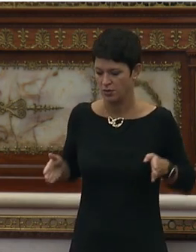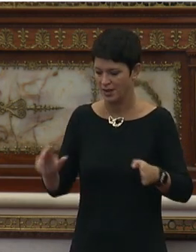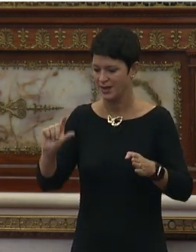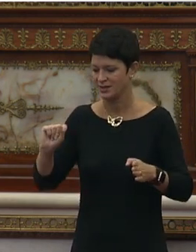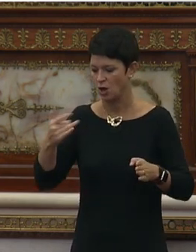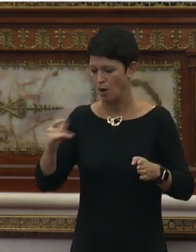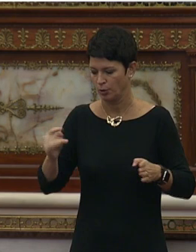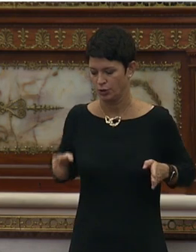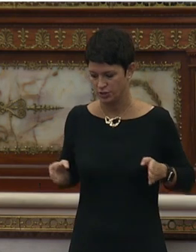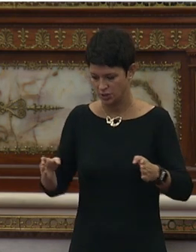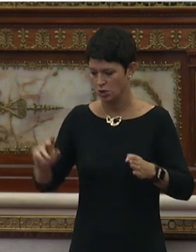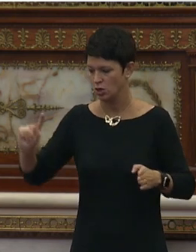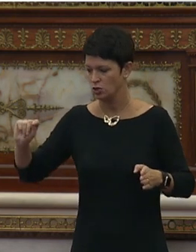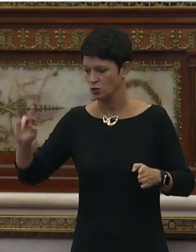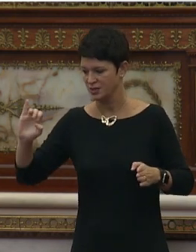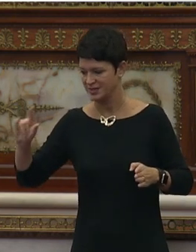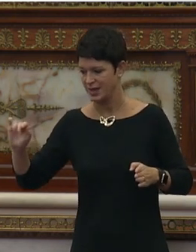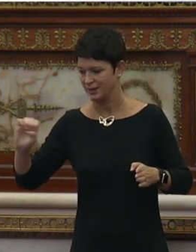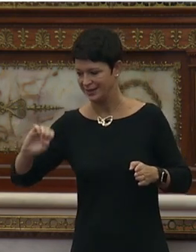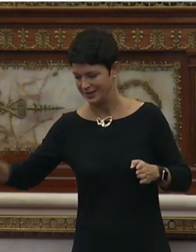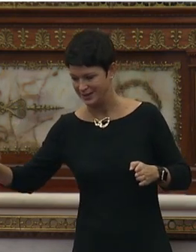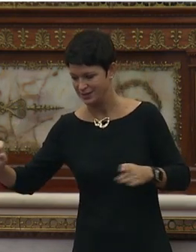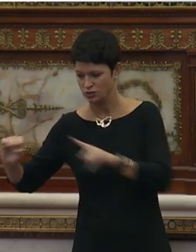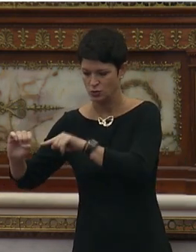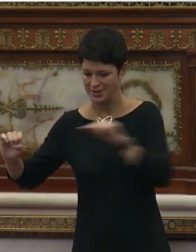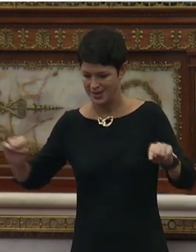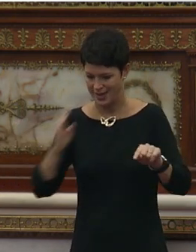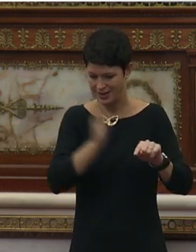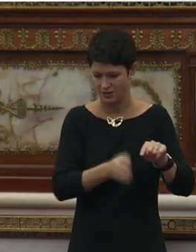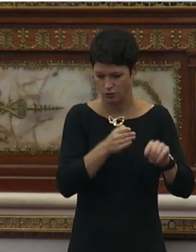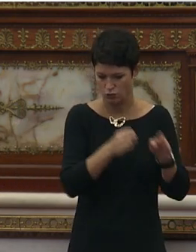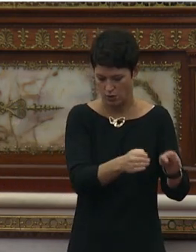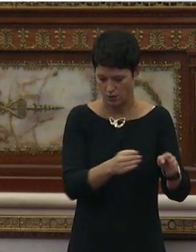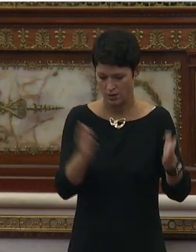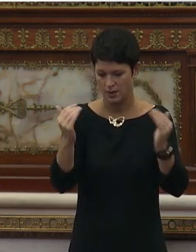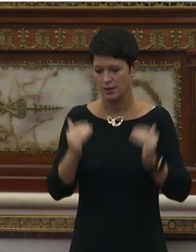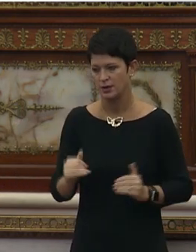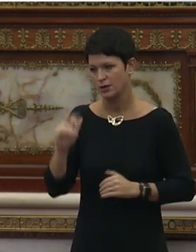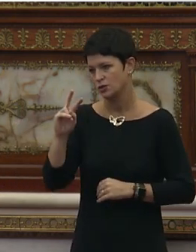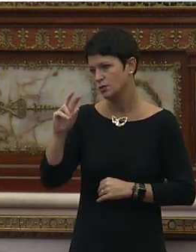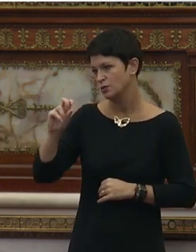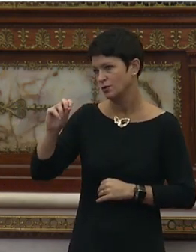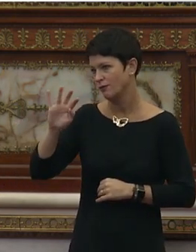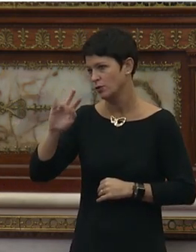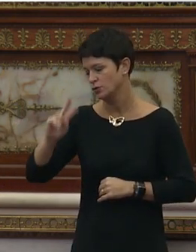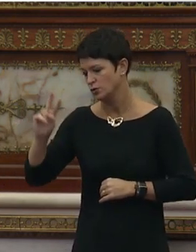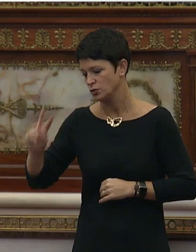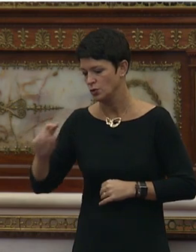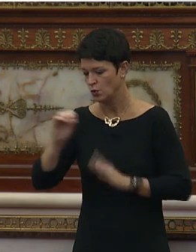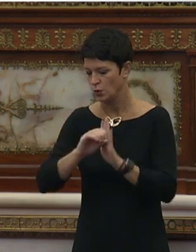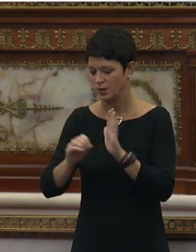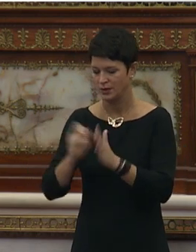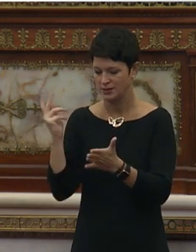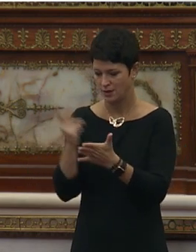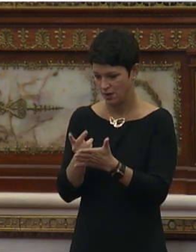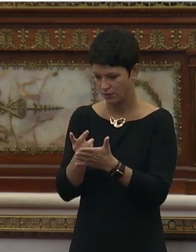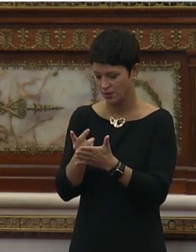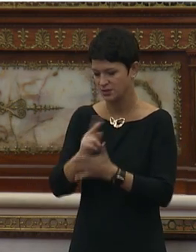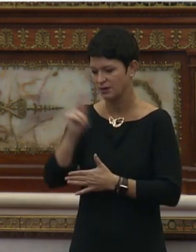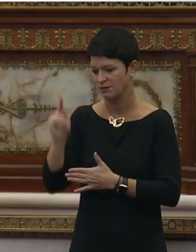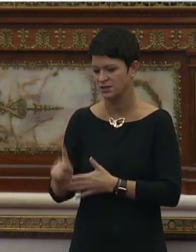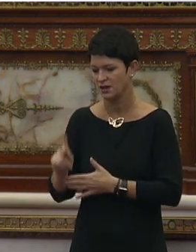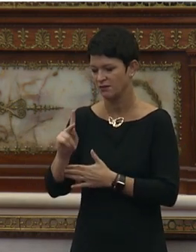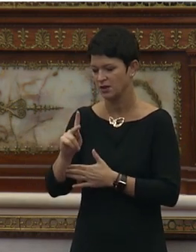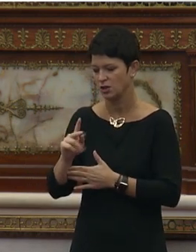Street from Torresdale Avenue eastbound to the end of the roadway. And bill number 200422, entitled An Ordinance Authorizing the